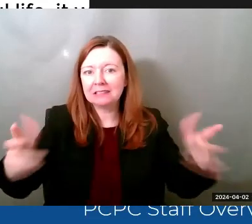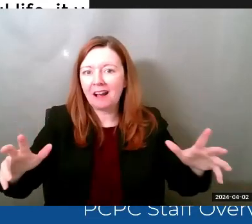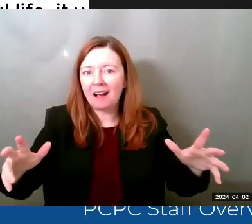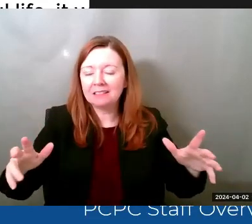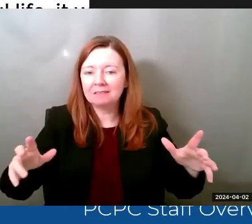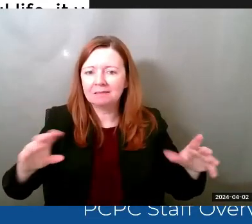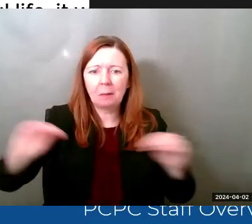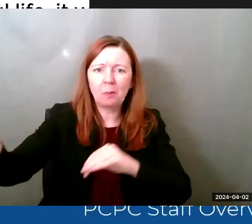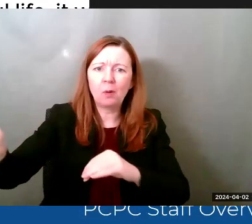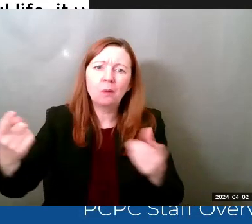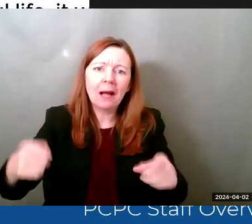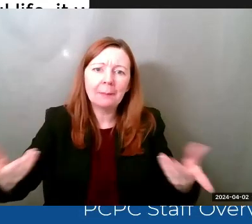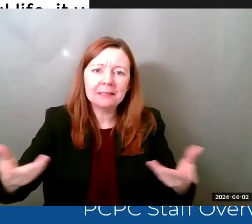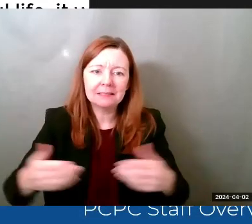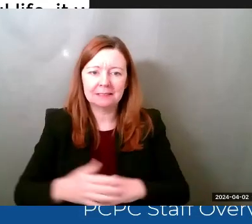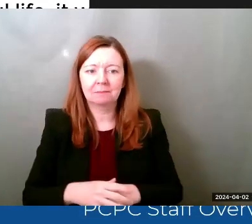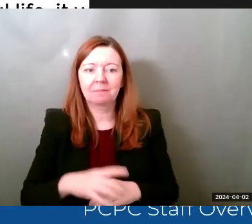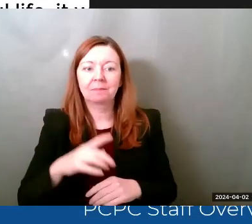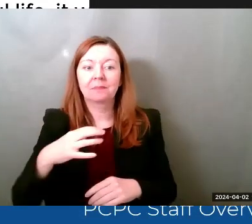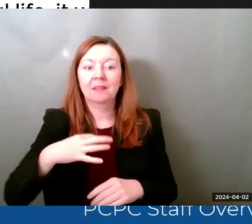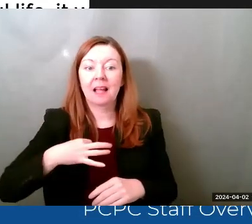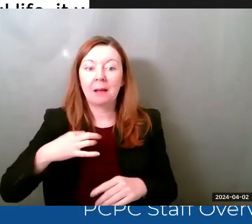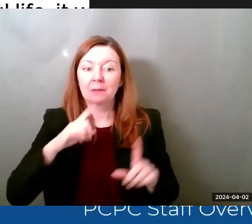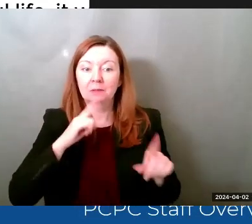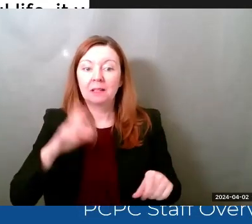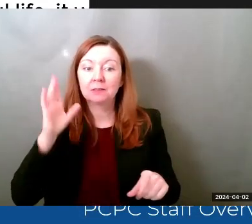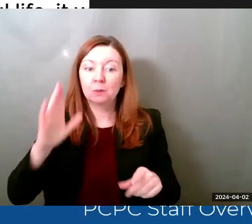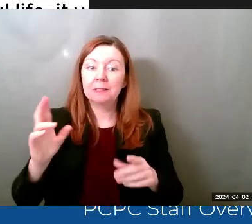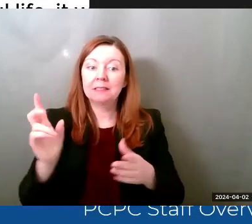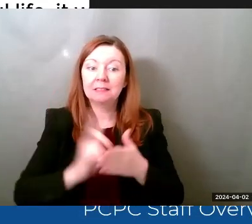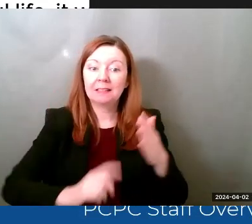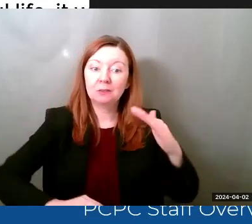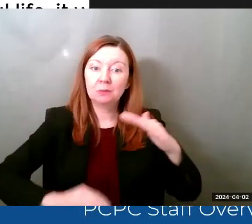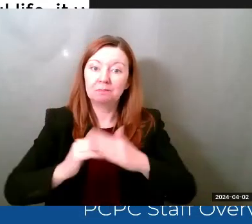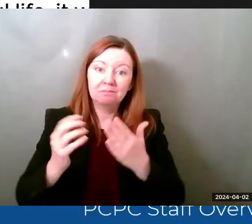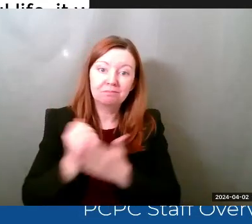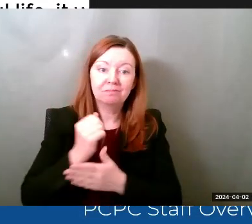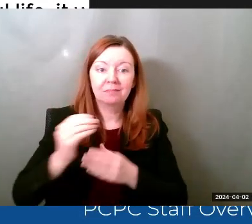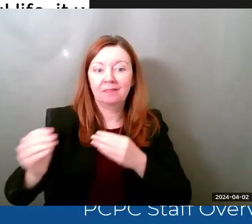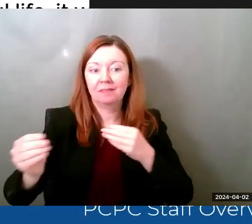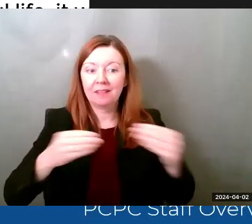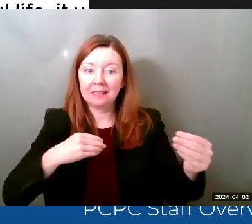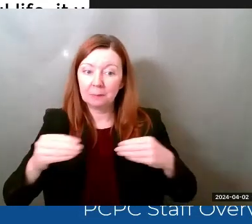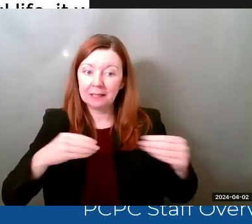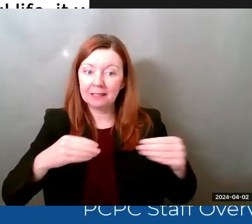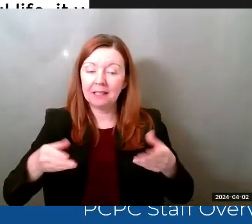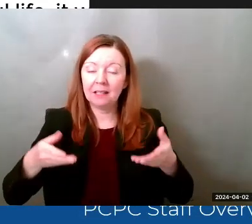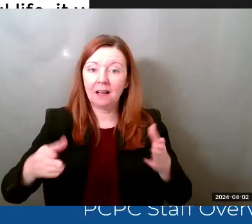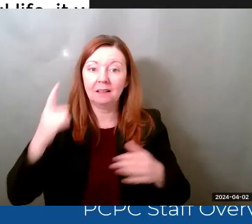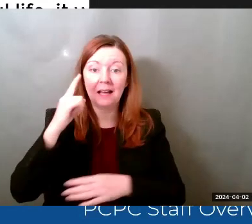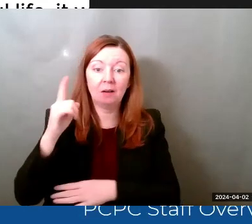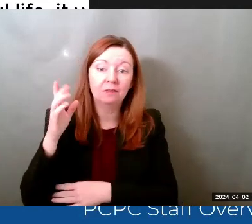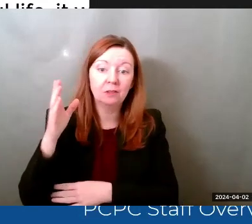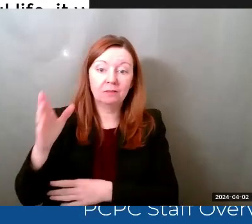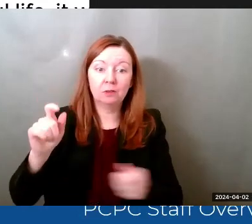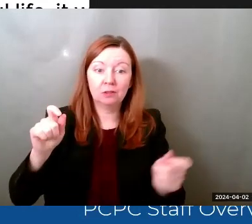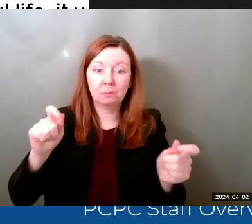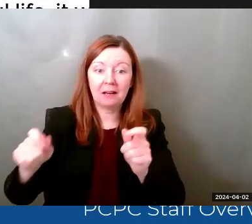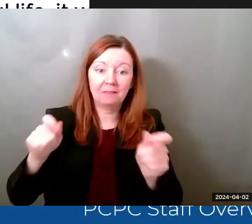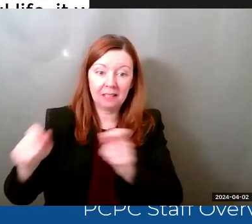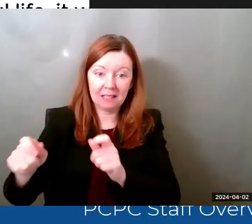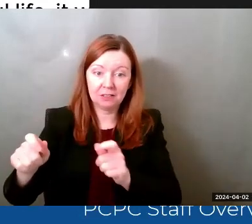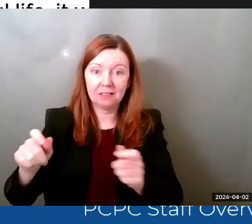life. The applicant response is that the arena will be designed to maximize flexibility and allow for